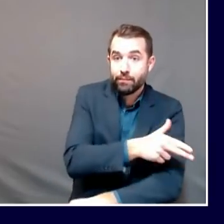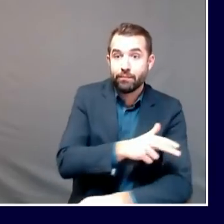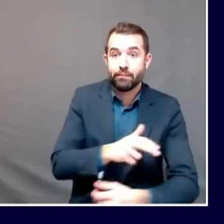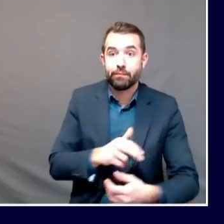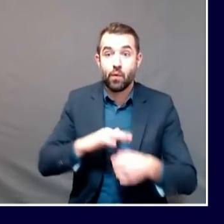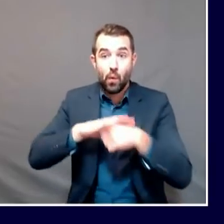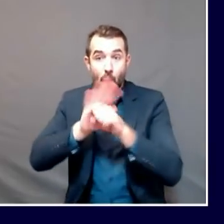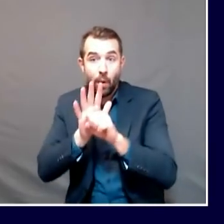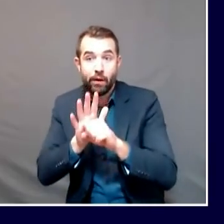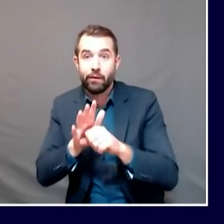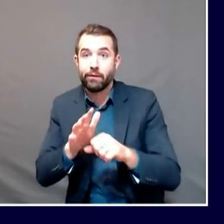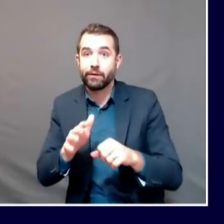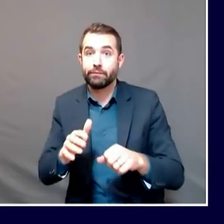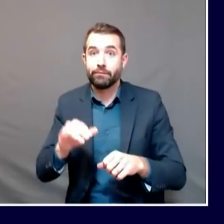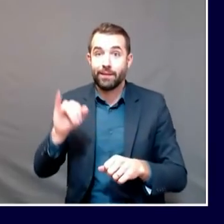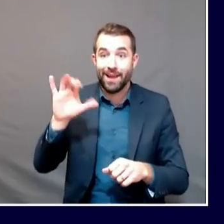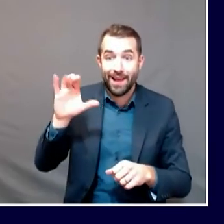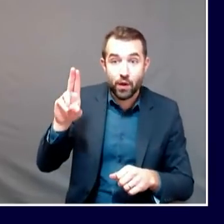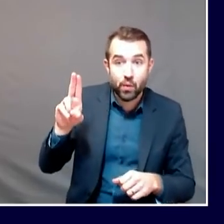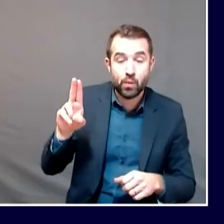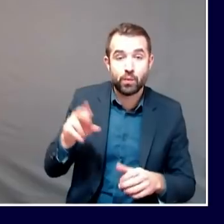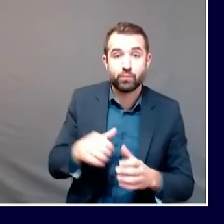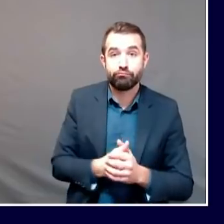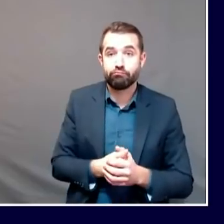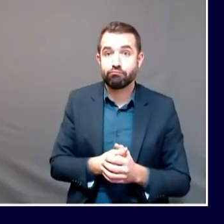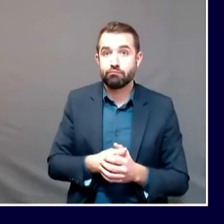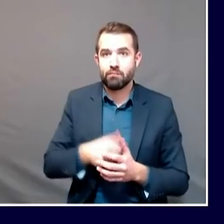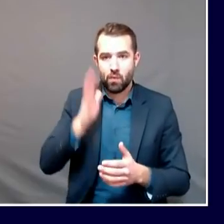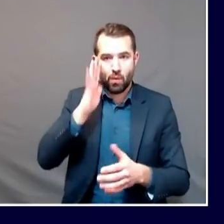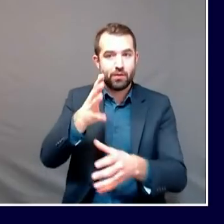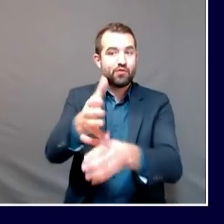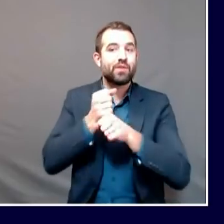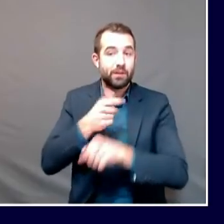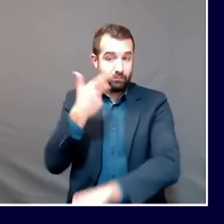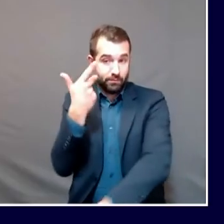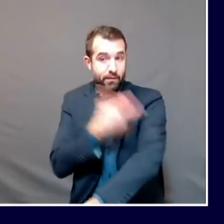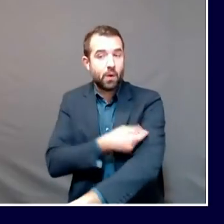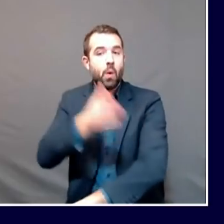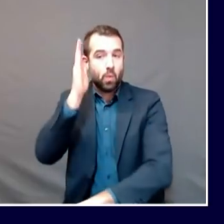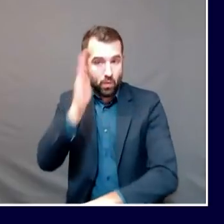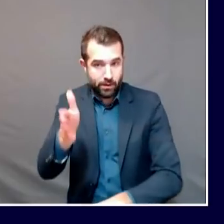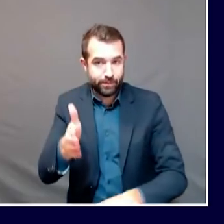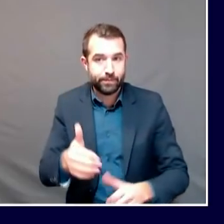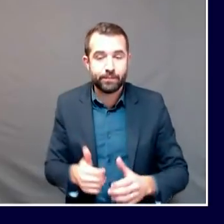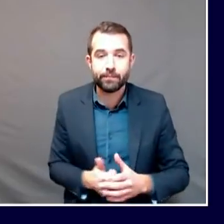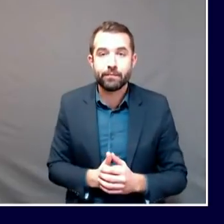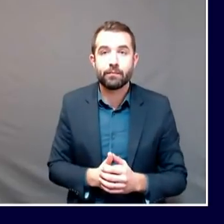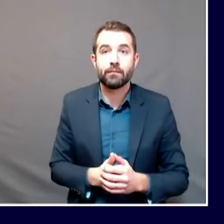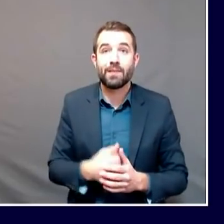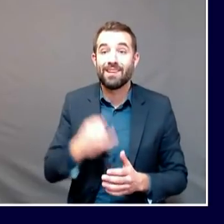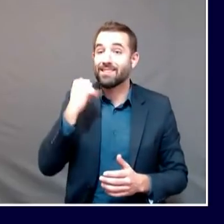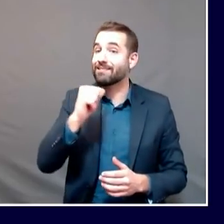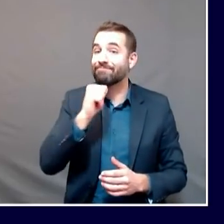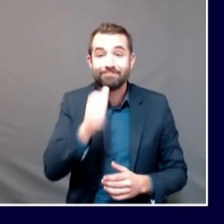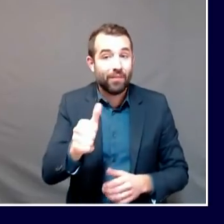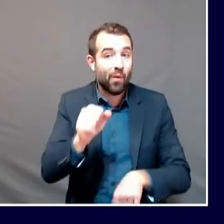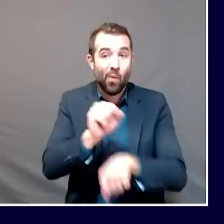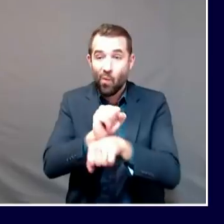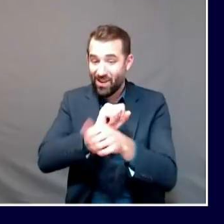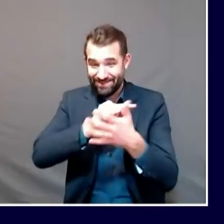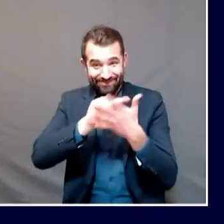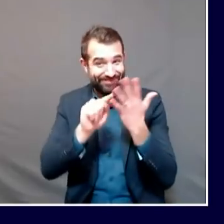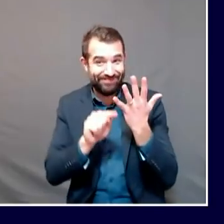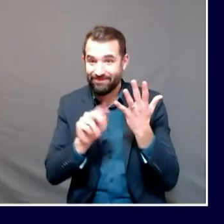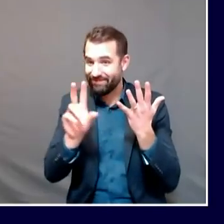may be many, many months before there is enough vaccine available nationally in order for us to be